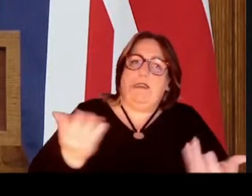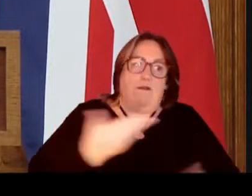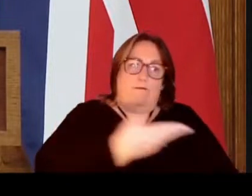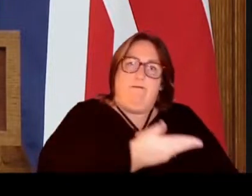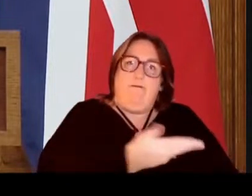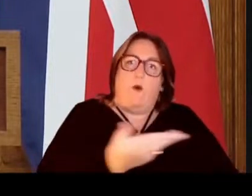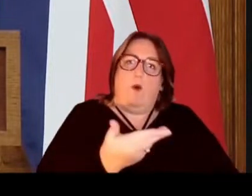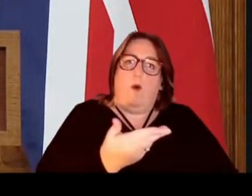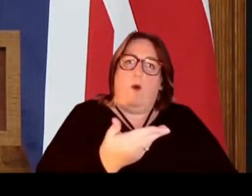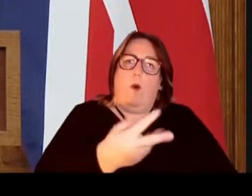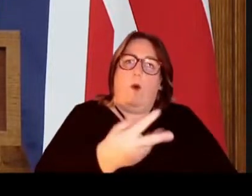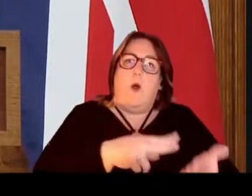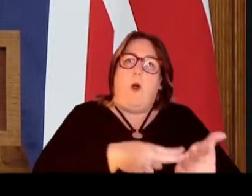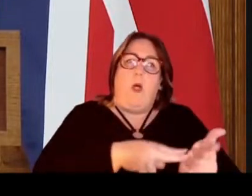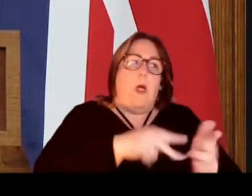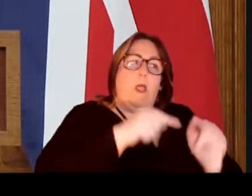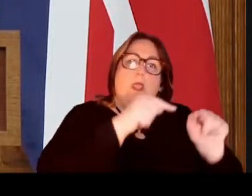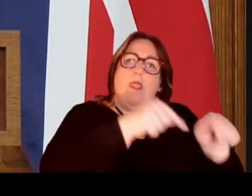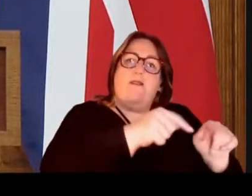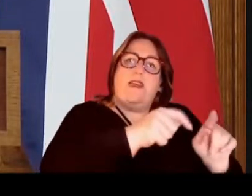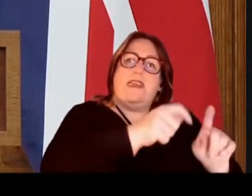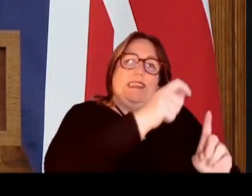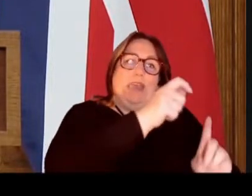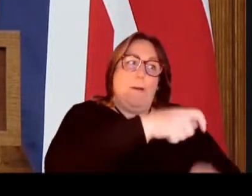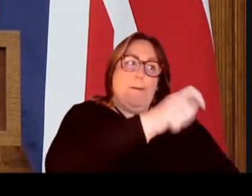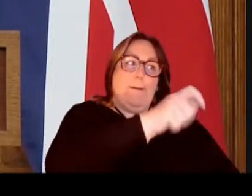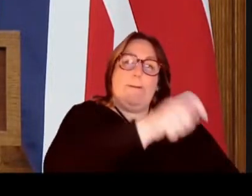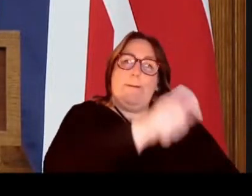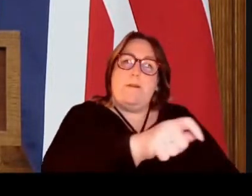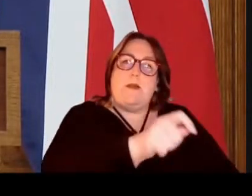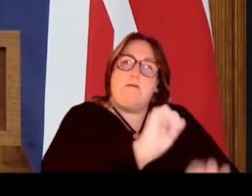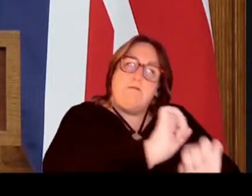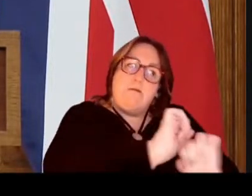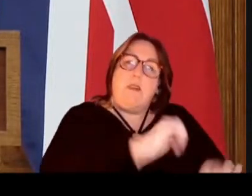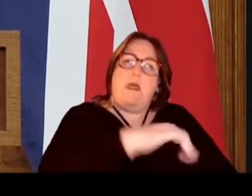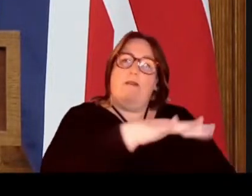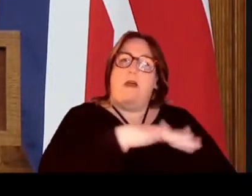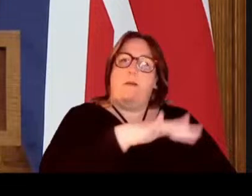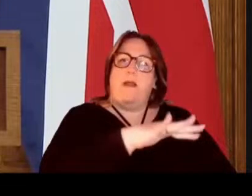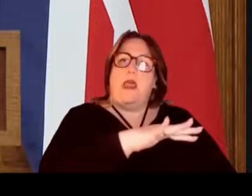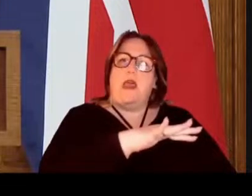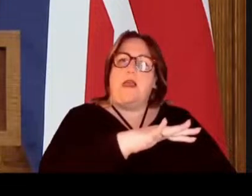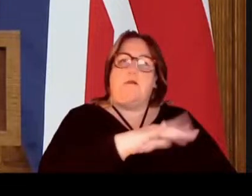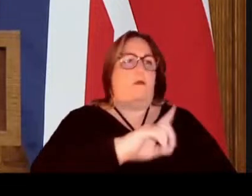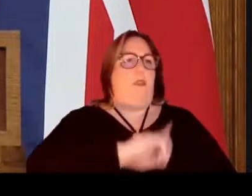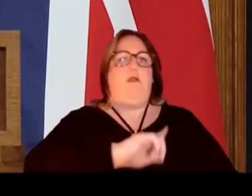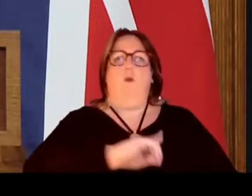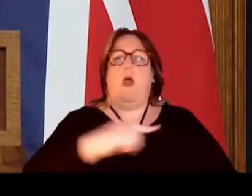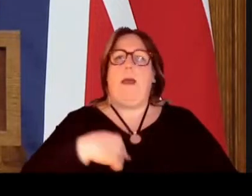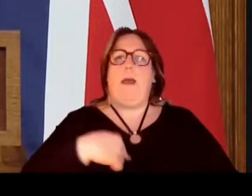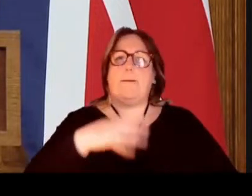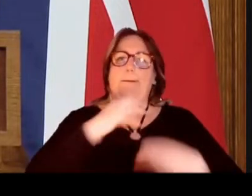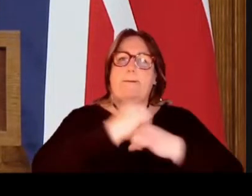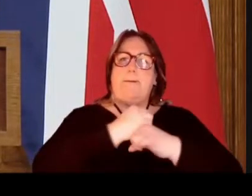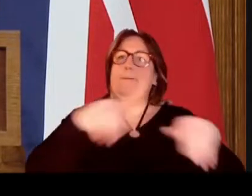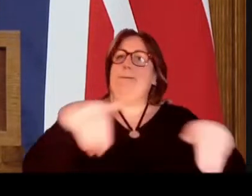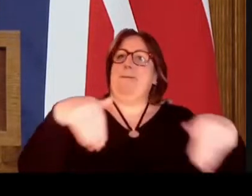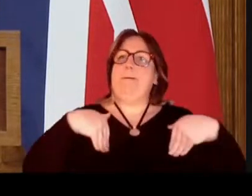families. I would never do that. And nobody would ever forgive me if I